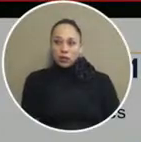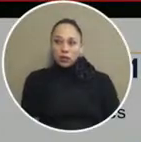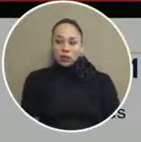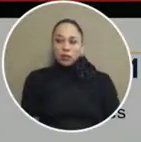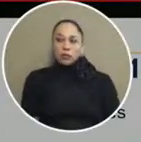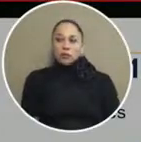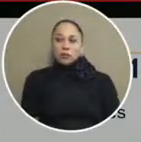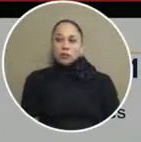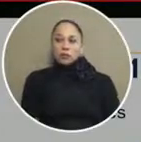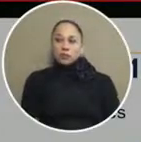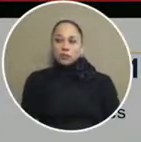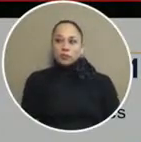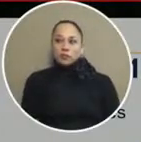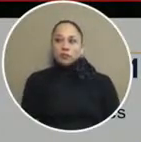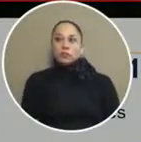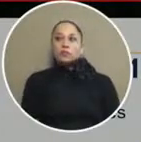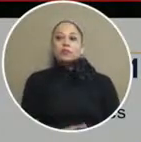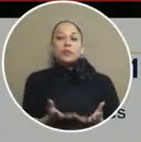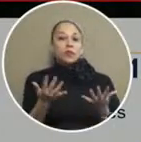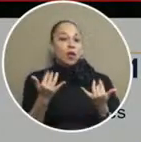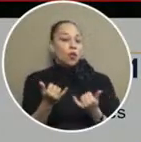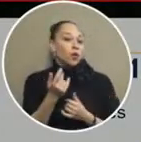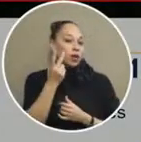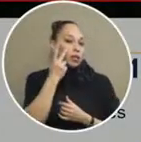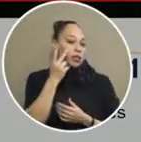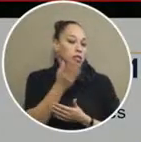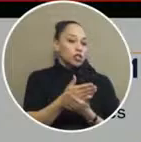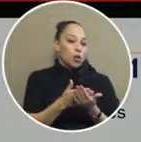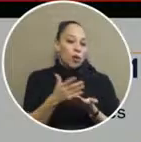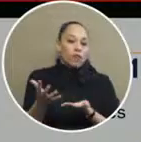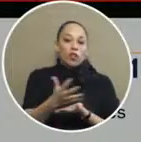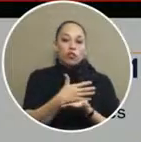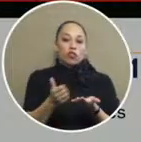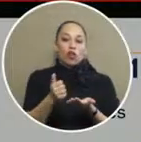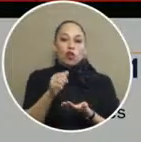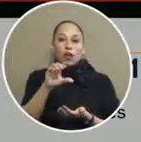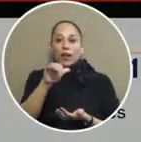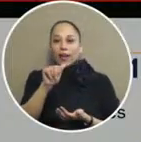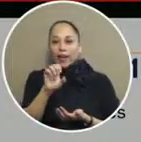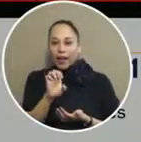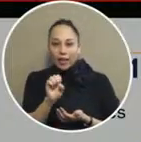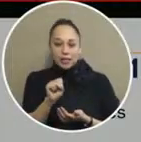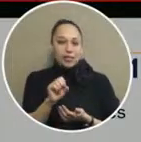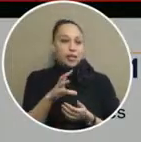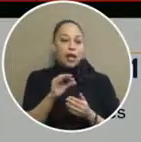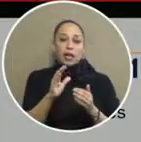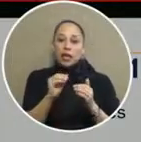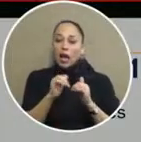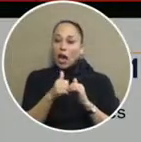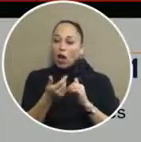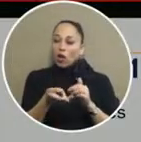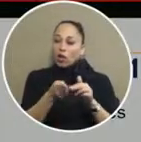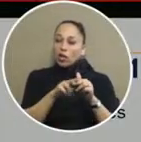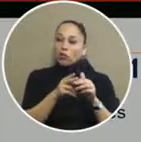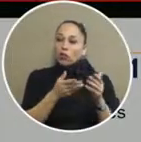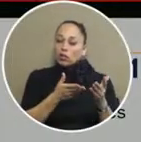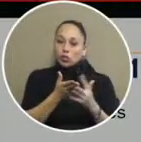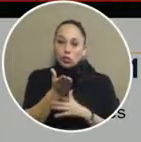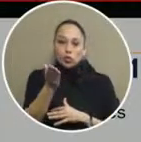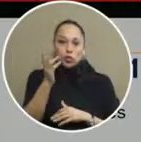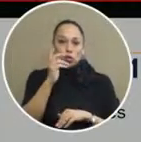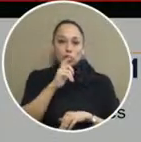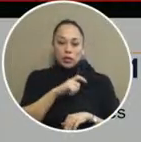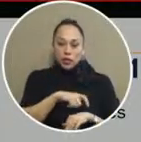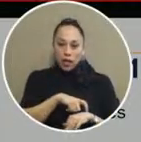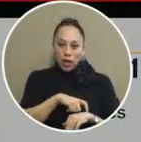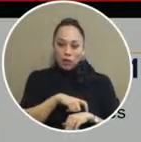In the next slide, we're going to be seeing some of the total cases that we have seen and how it has increased through